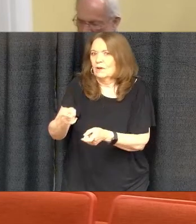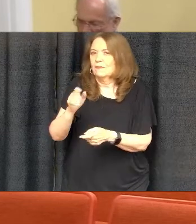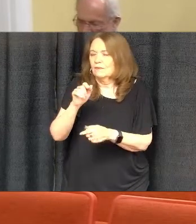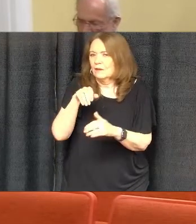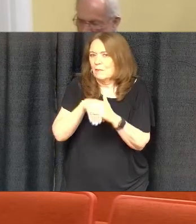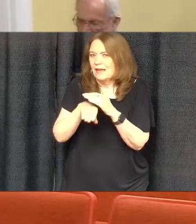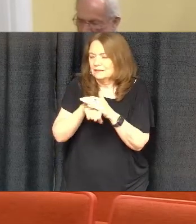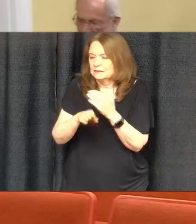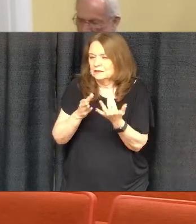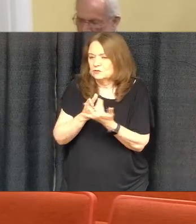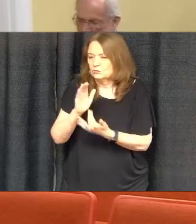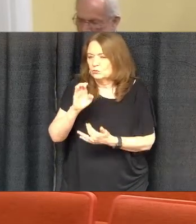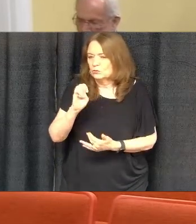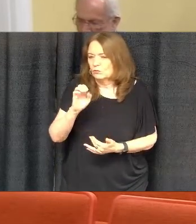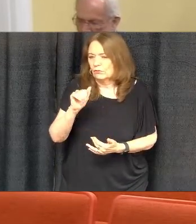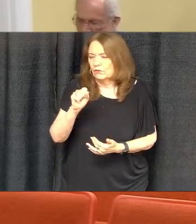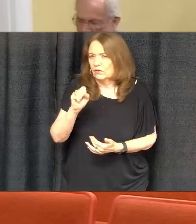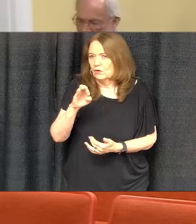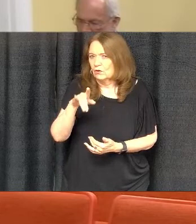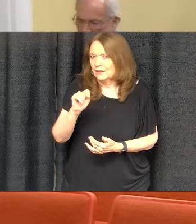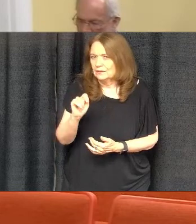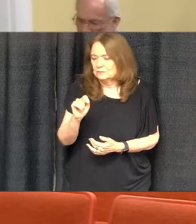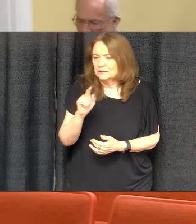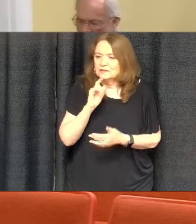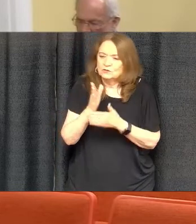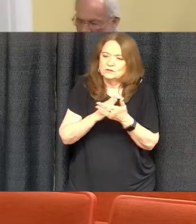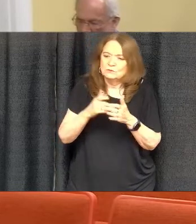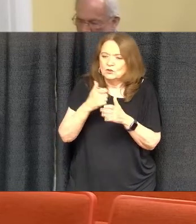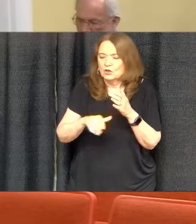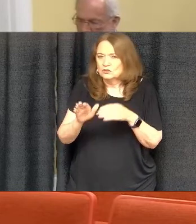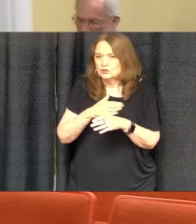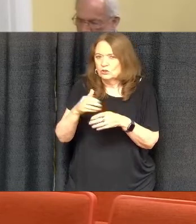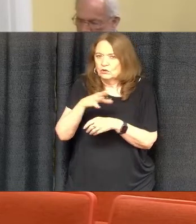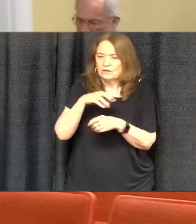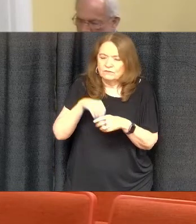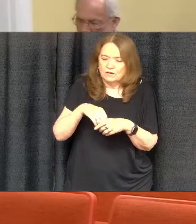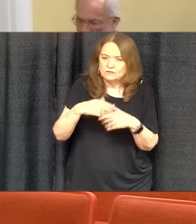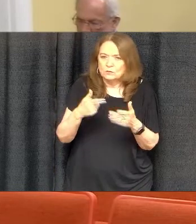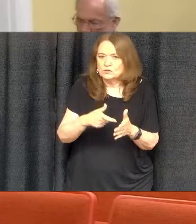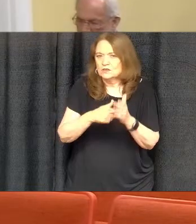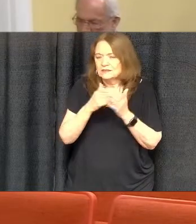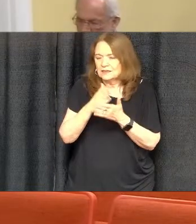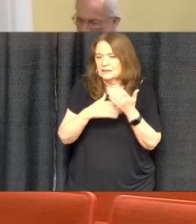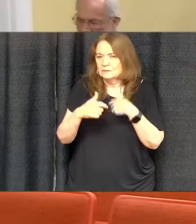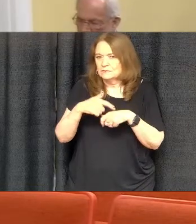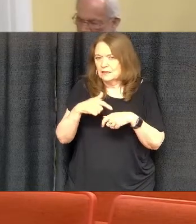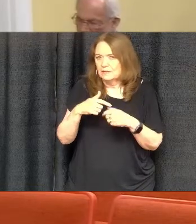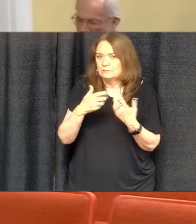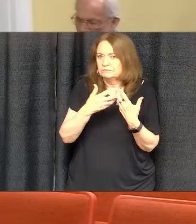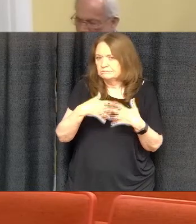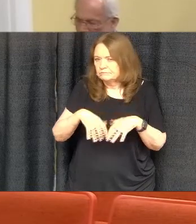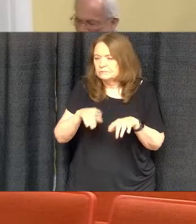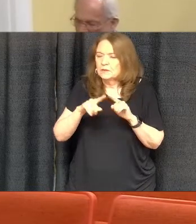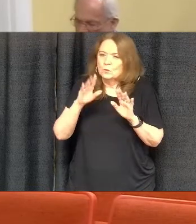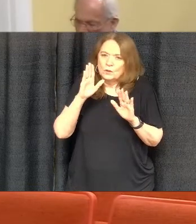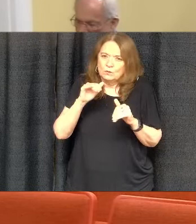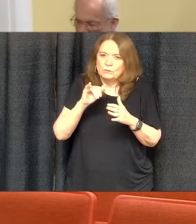their easement, through deed. There's some cost sharing involved, so it's gonna take some time. But we do hope